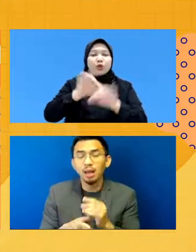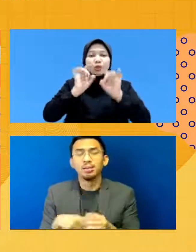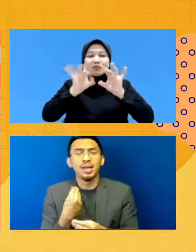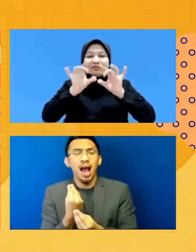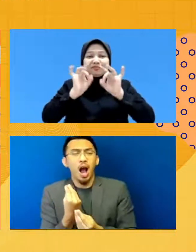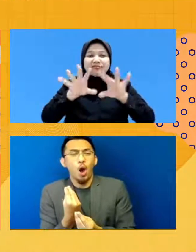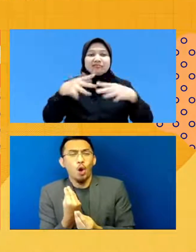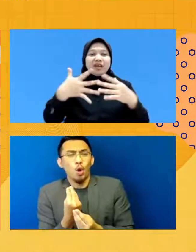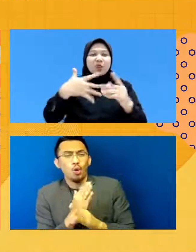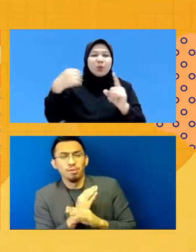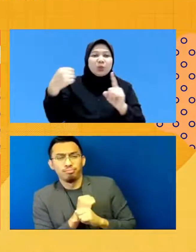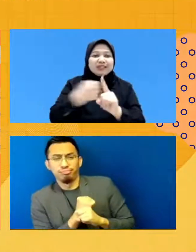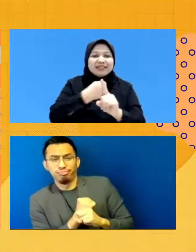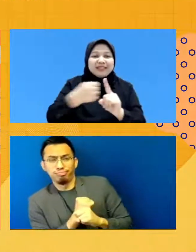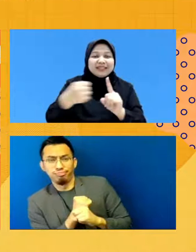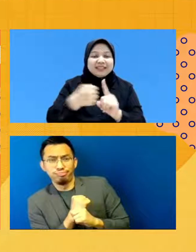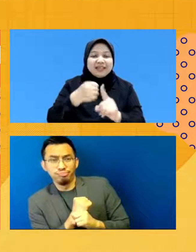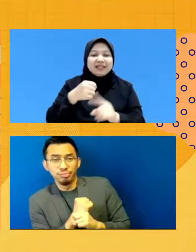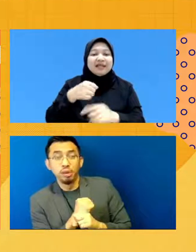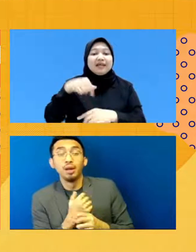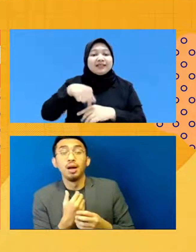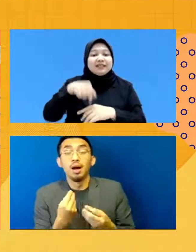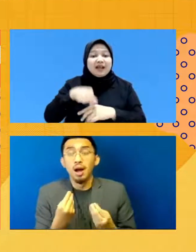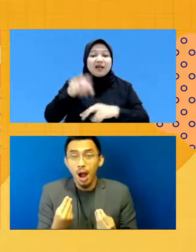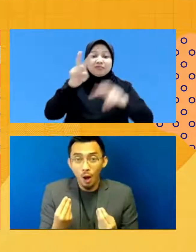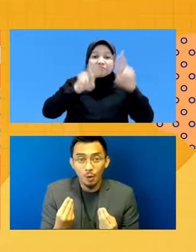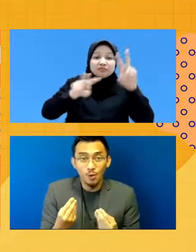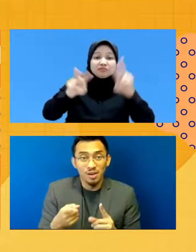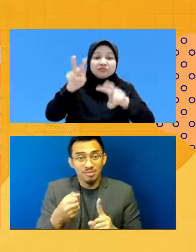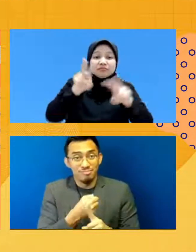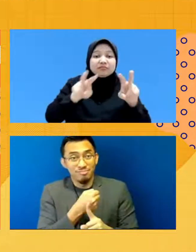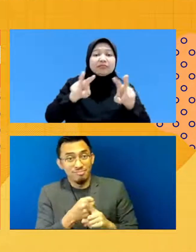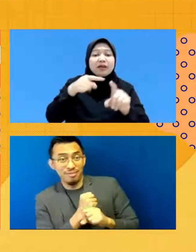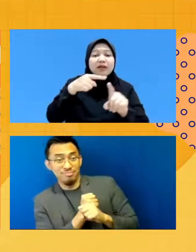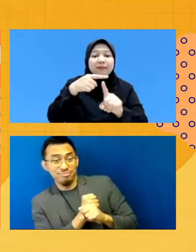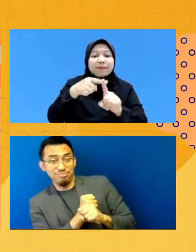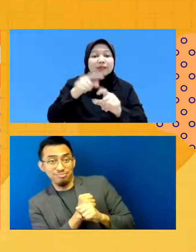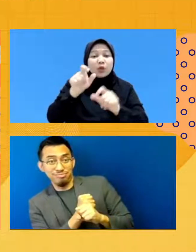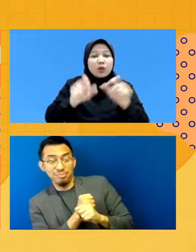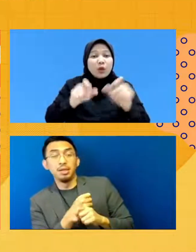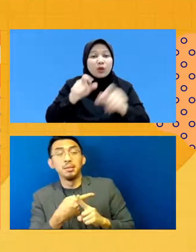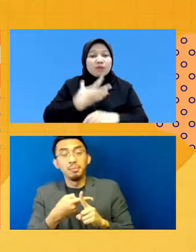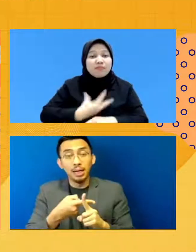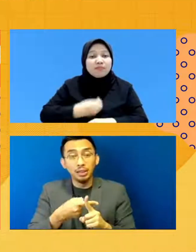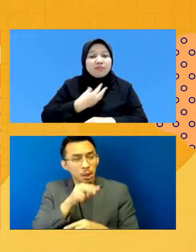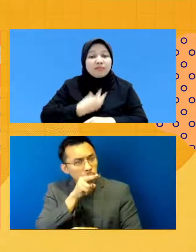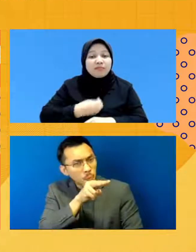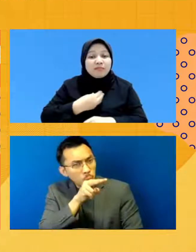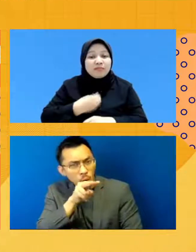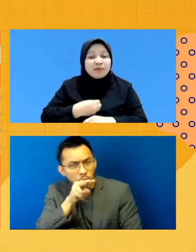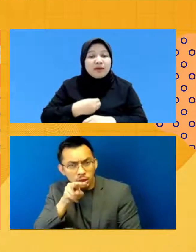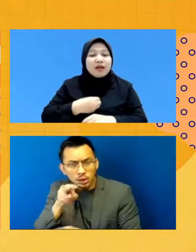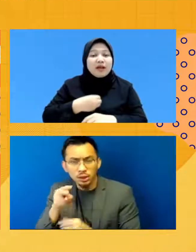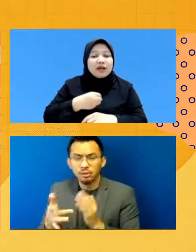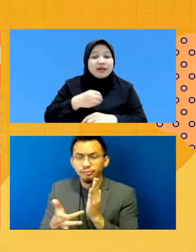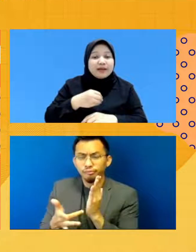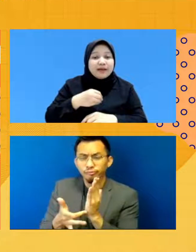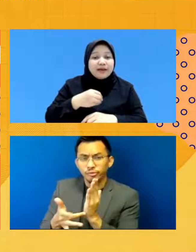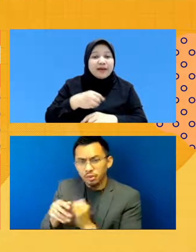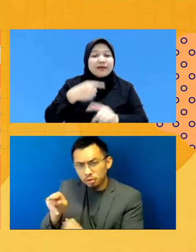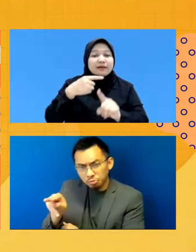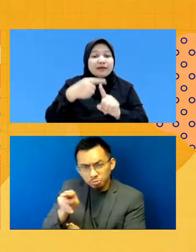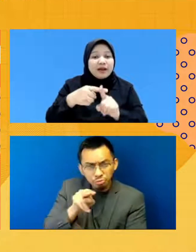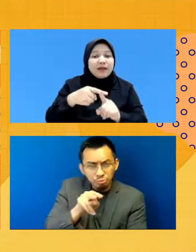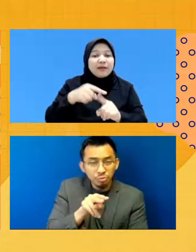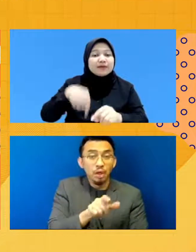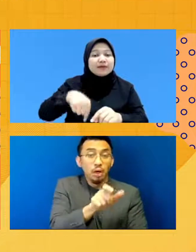have the monitoring and handling non-compliant user, and applying safeguarding digital rights and well-being principles to